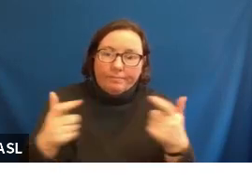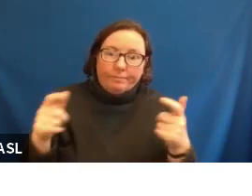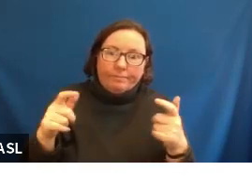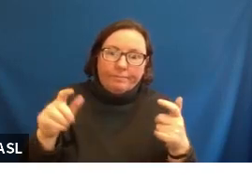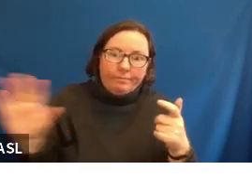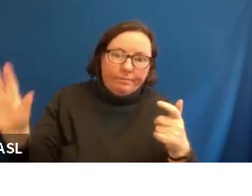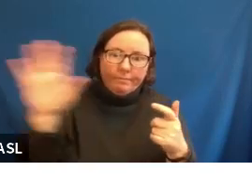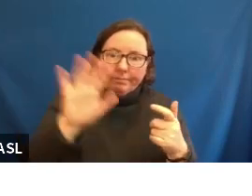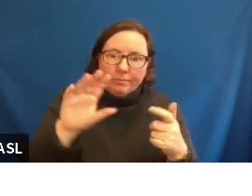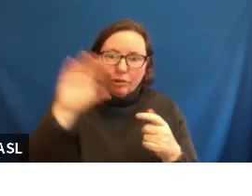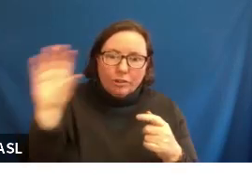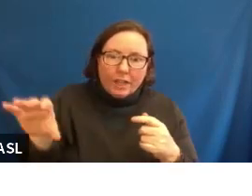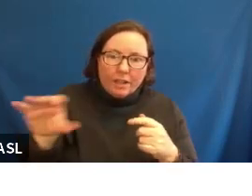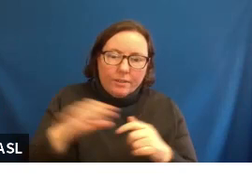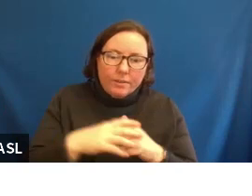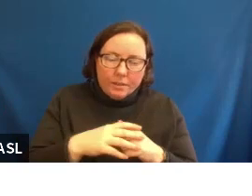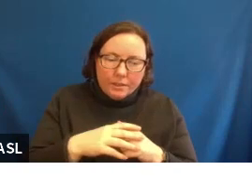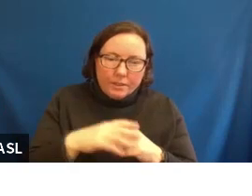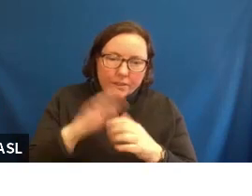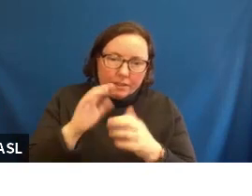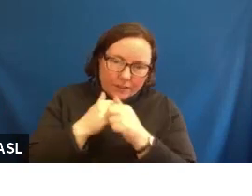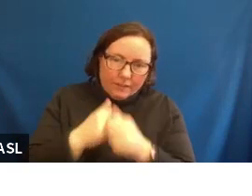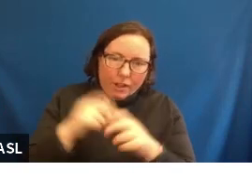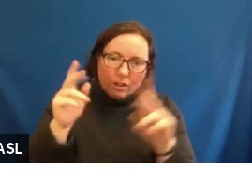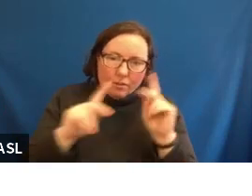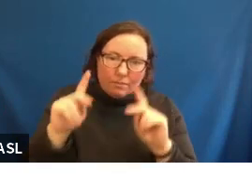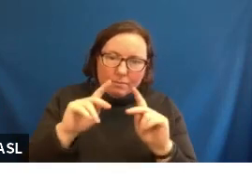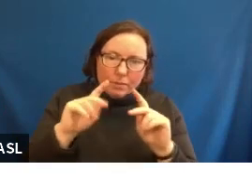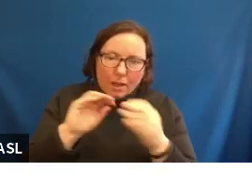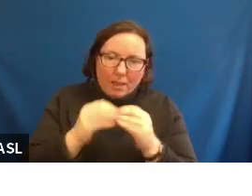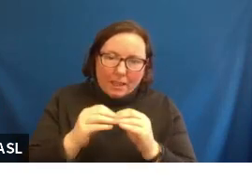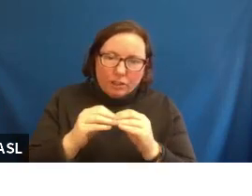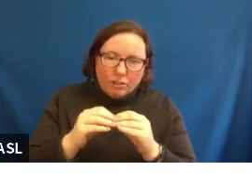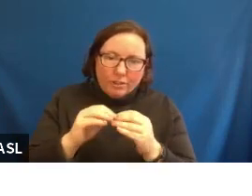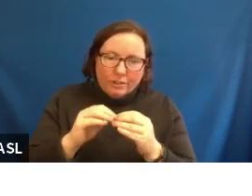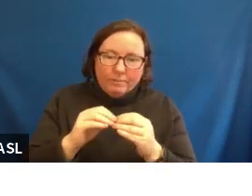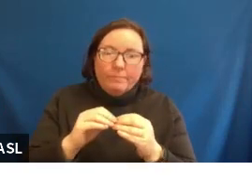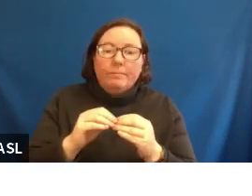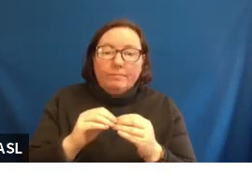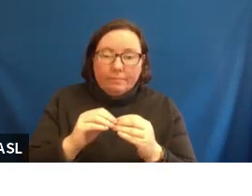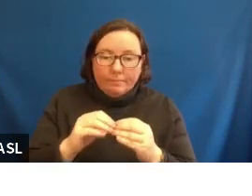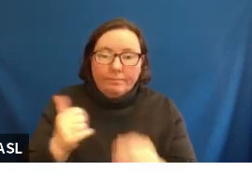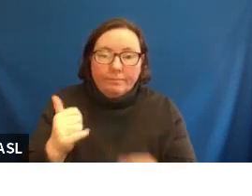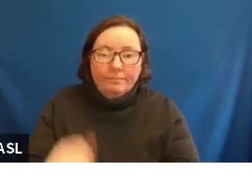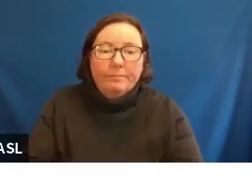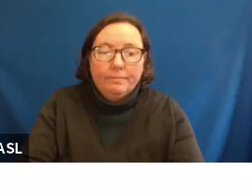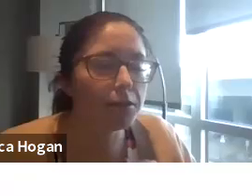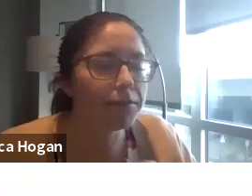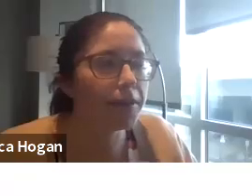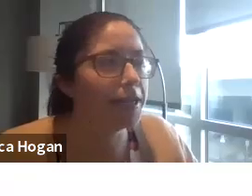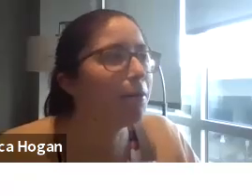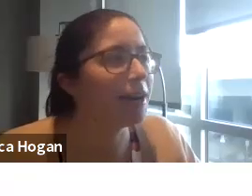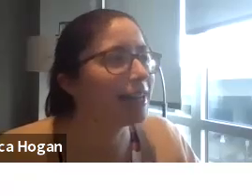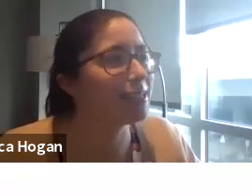the city based on population. That was not a very eloquent explanation. So